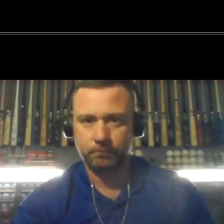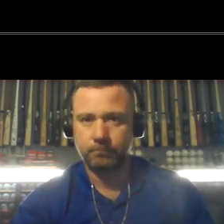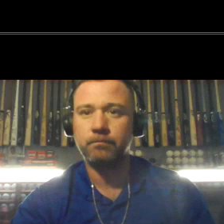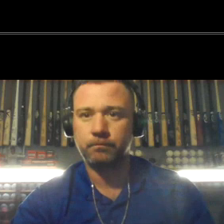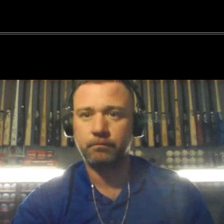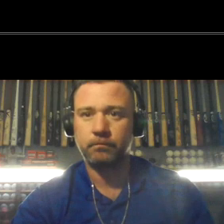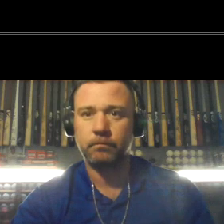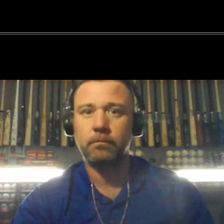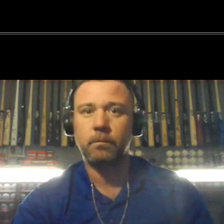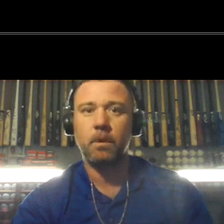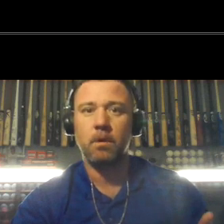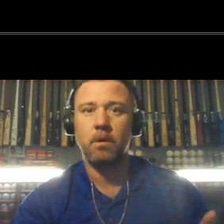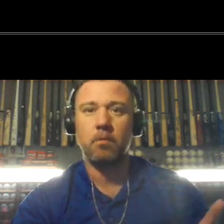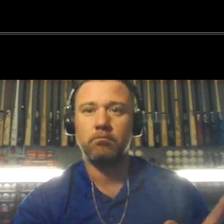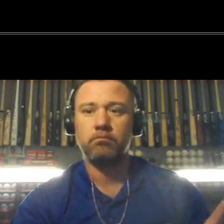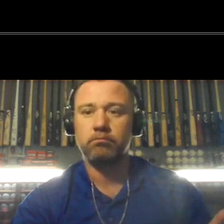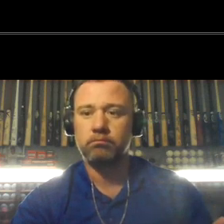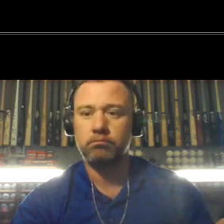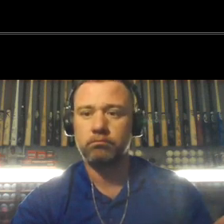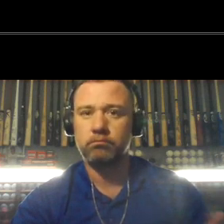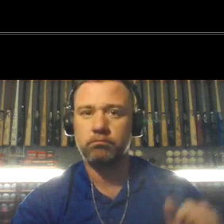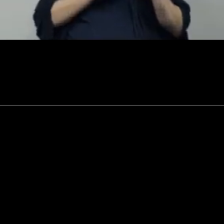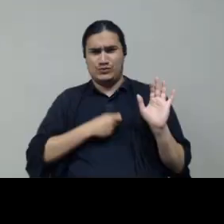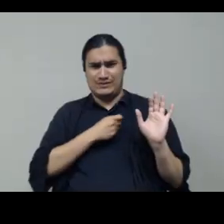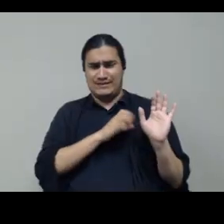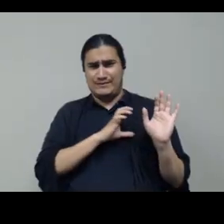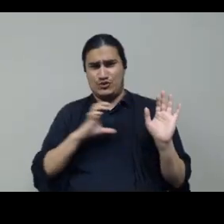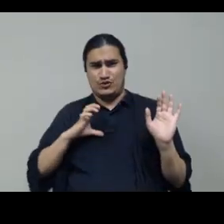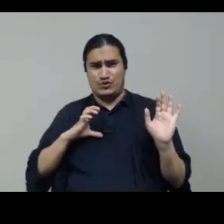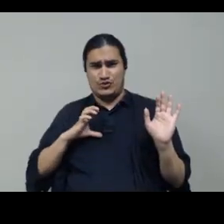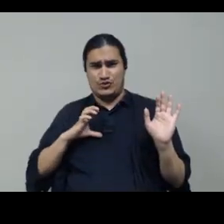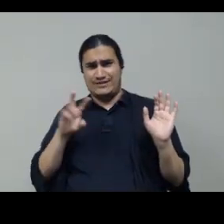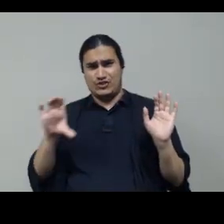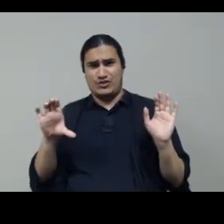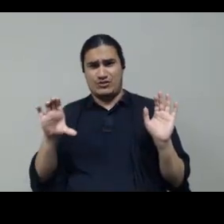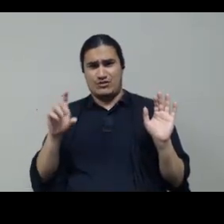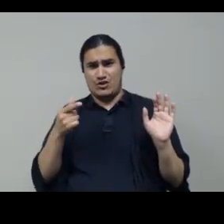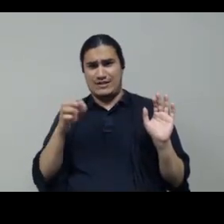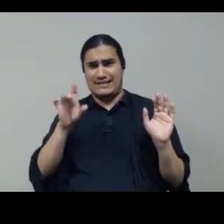Wait. We have one more item. I'm sorry, Commissioner, Vice Chair Gardino.